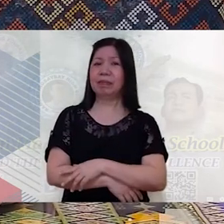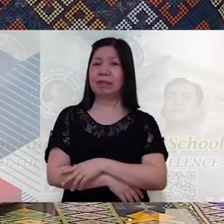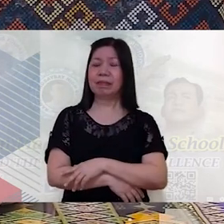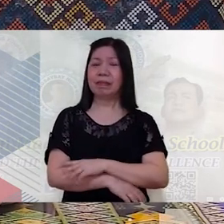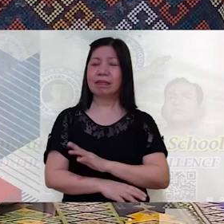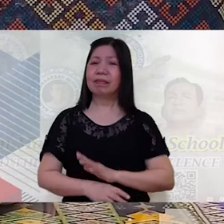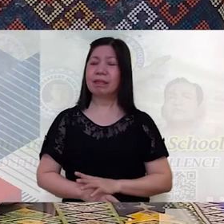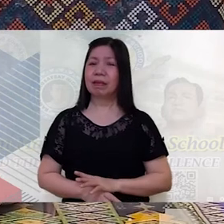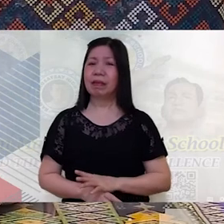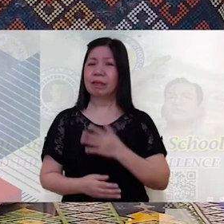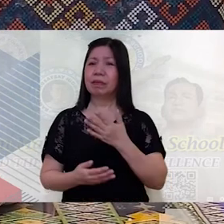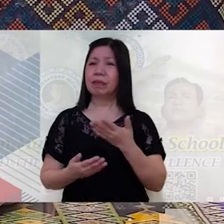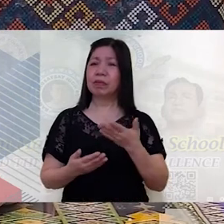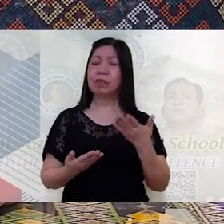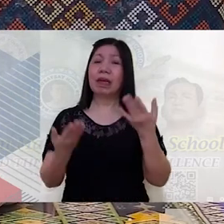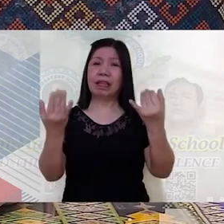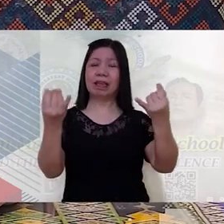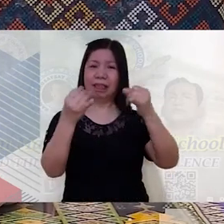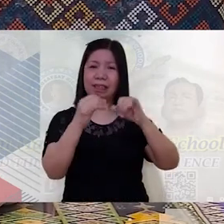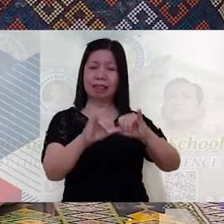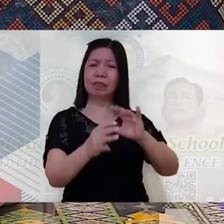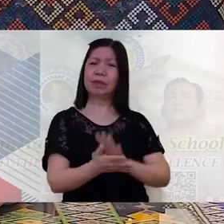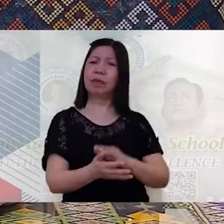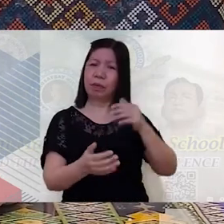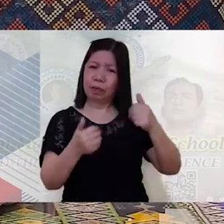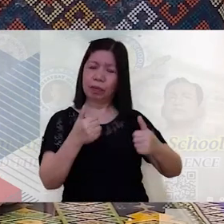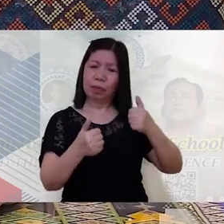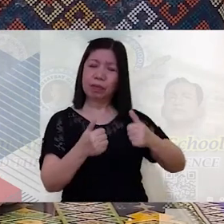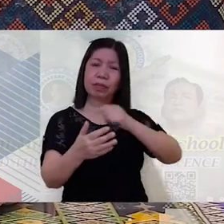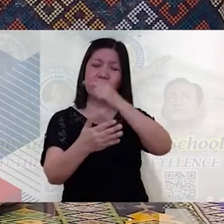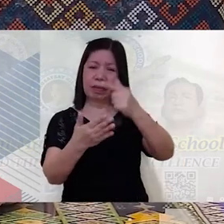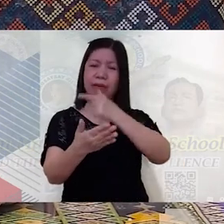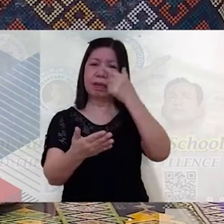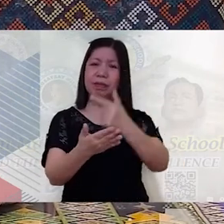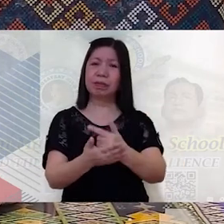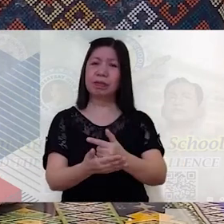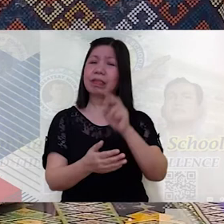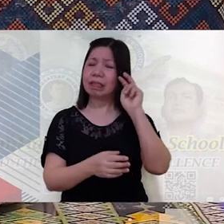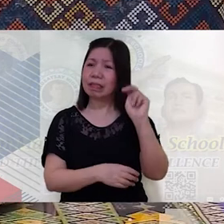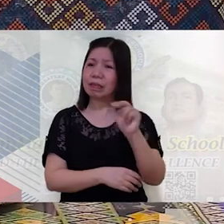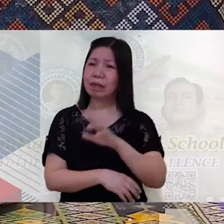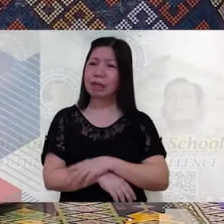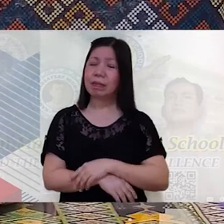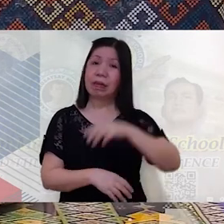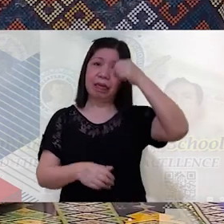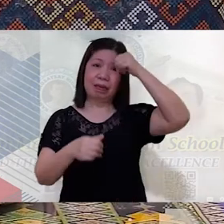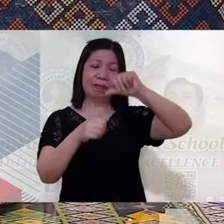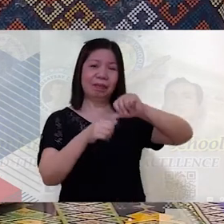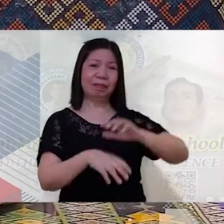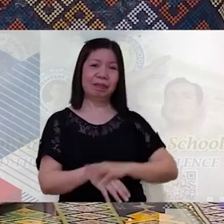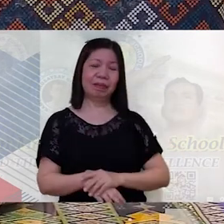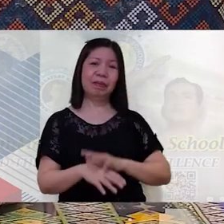are things or issues which a graduate should